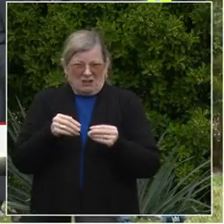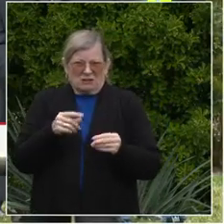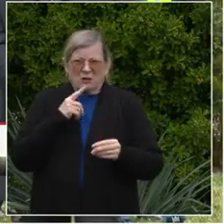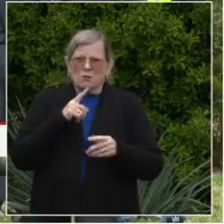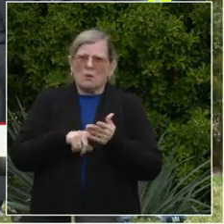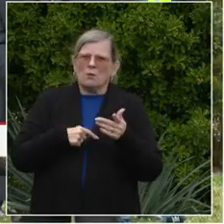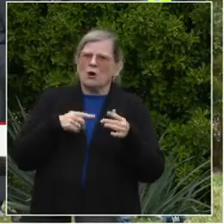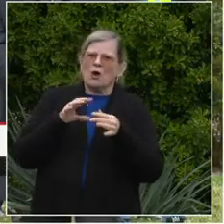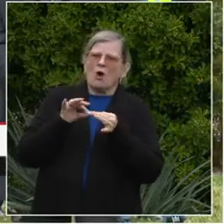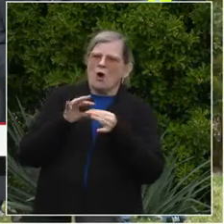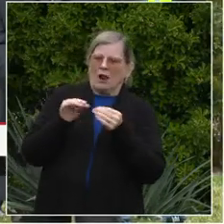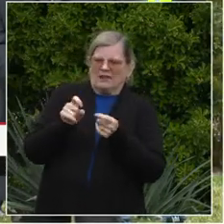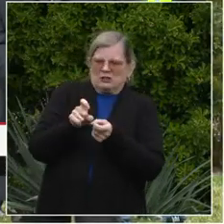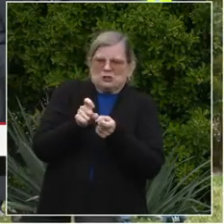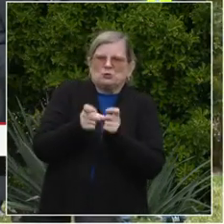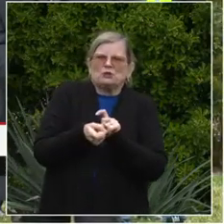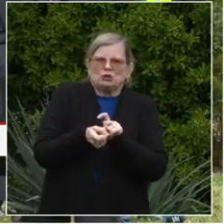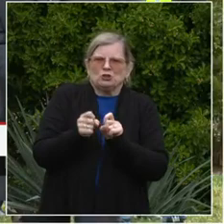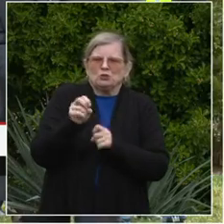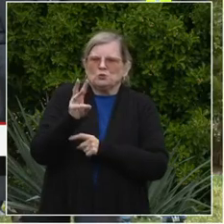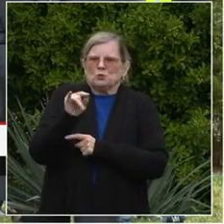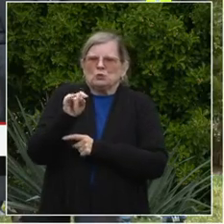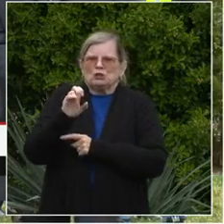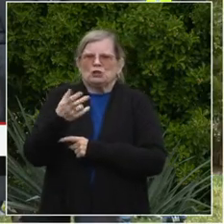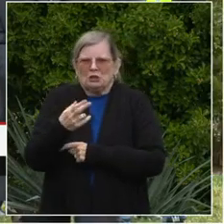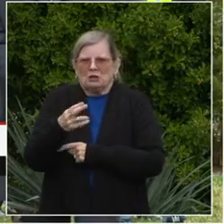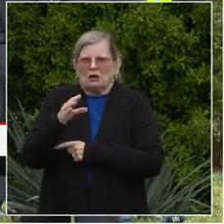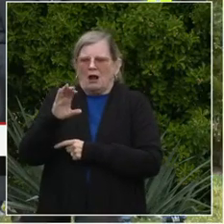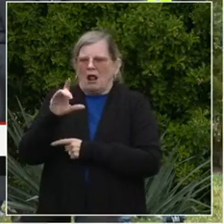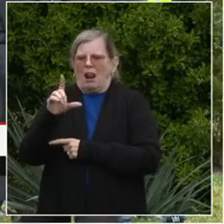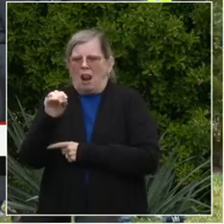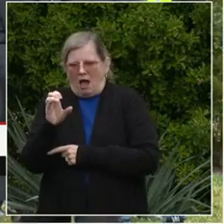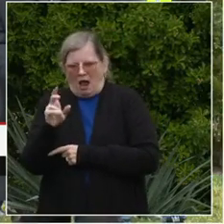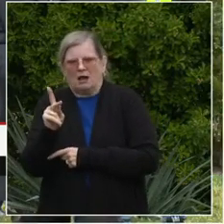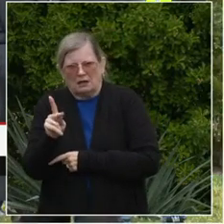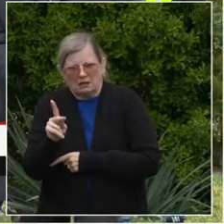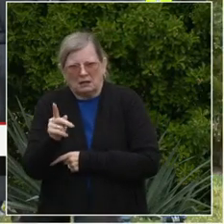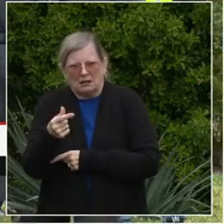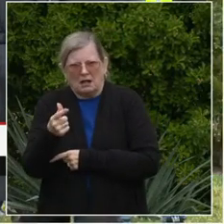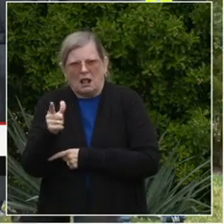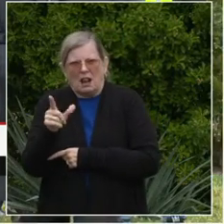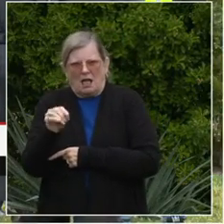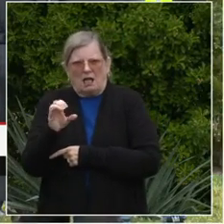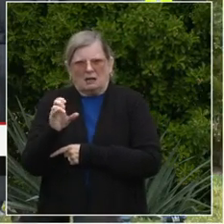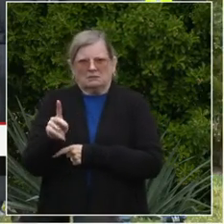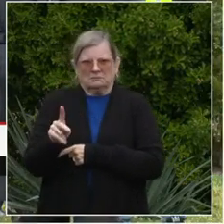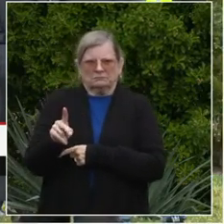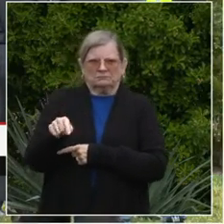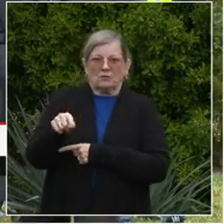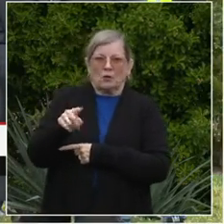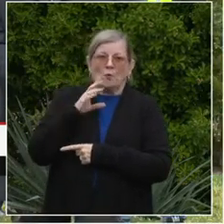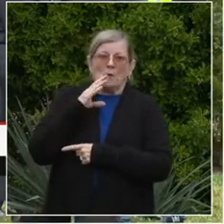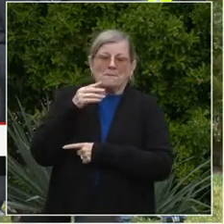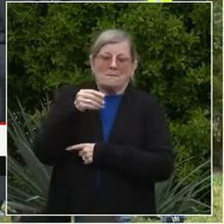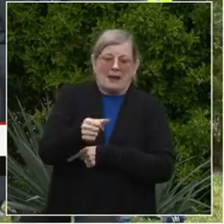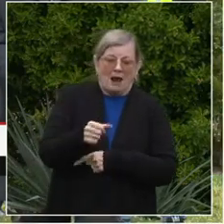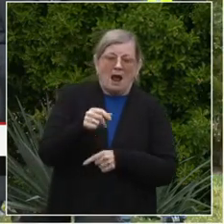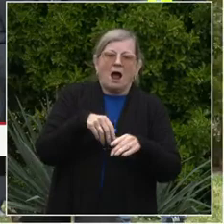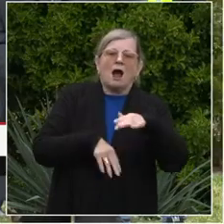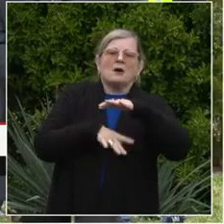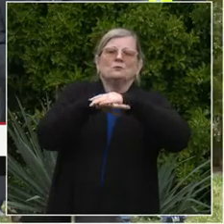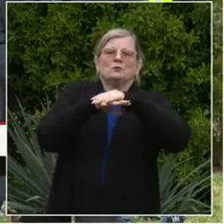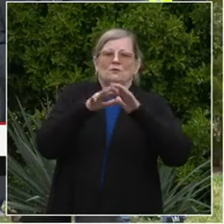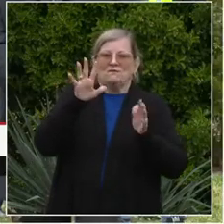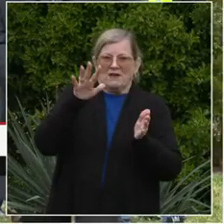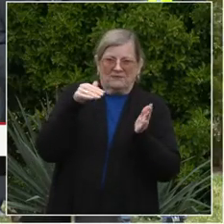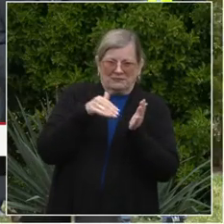Glock switches on them. ATF will pay up to $5,000 for those. So once this initiative, this initial push